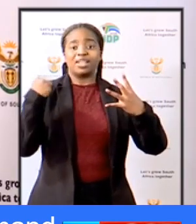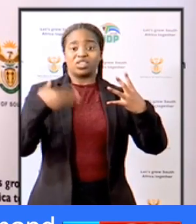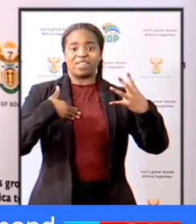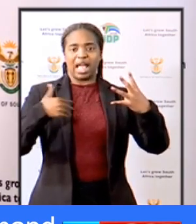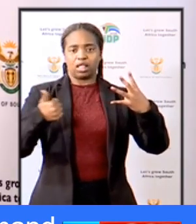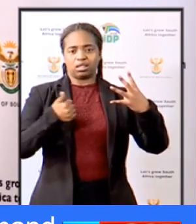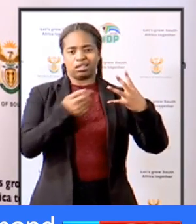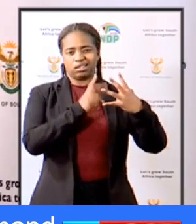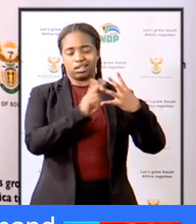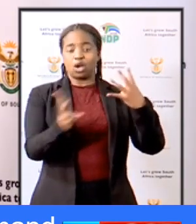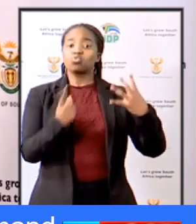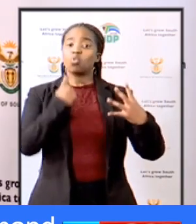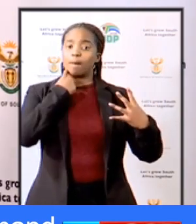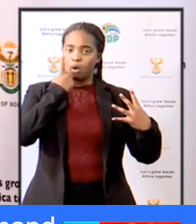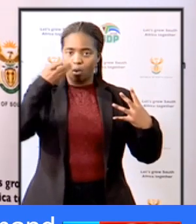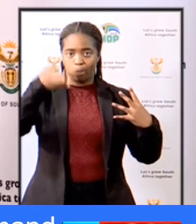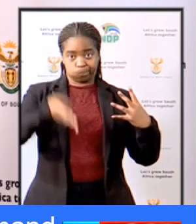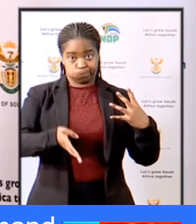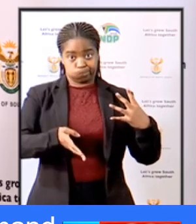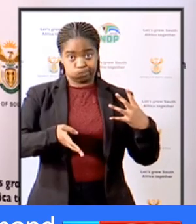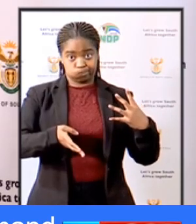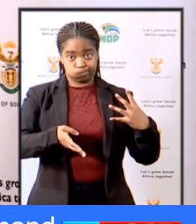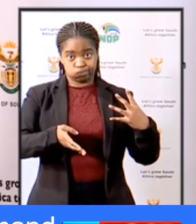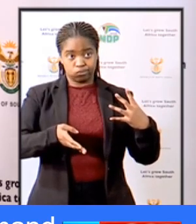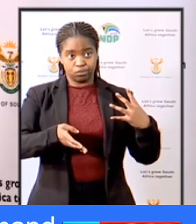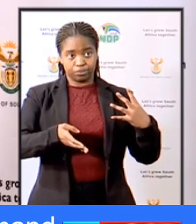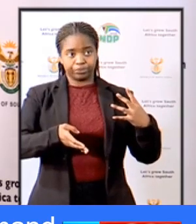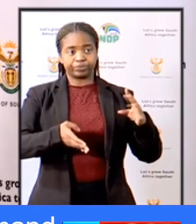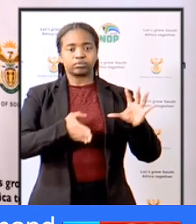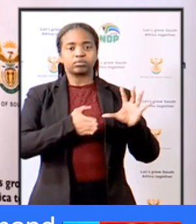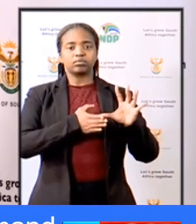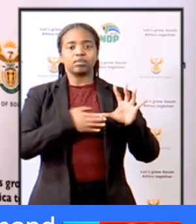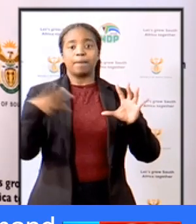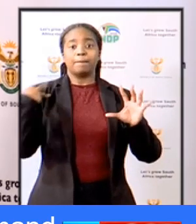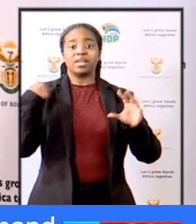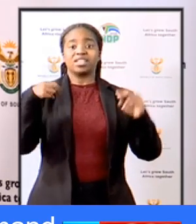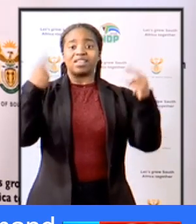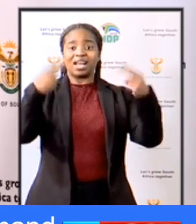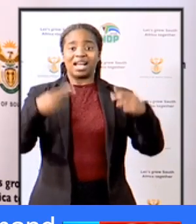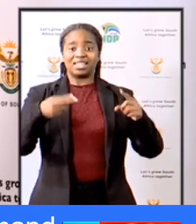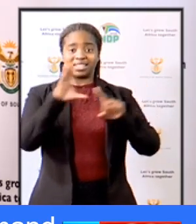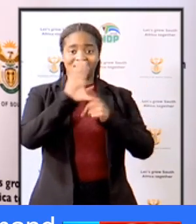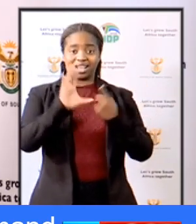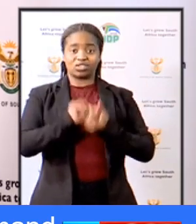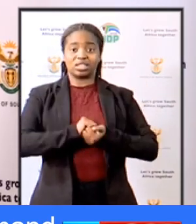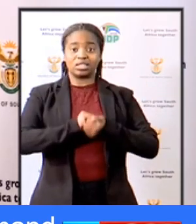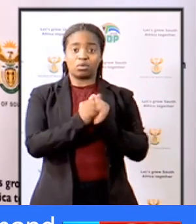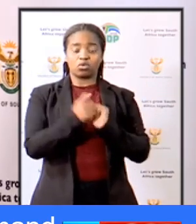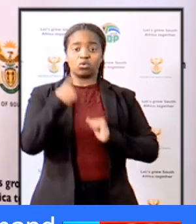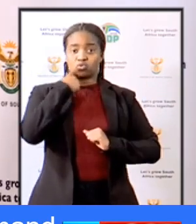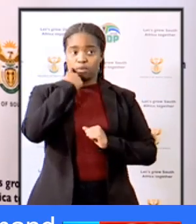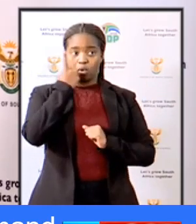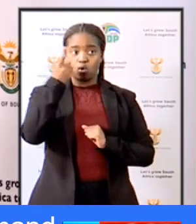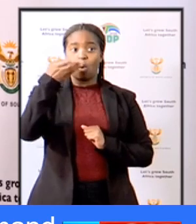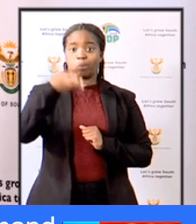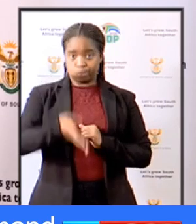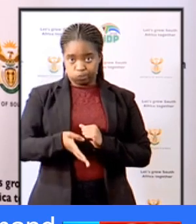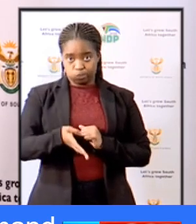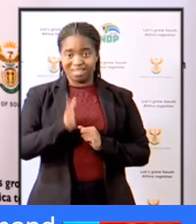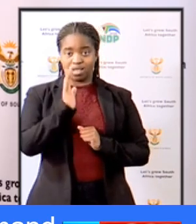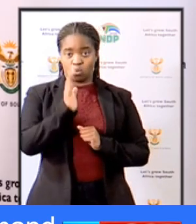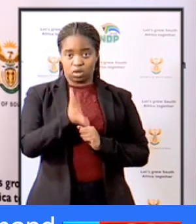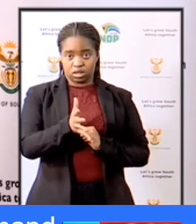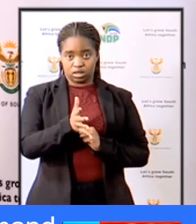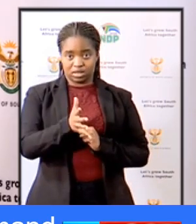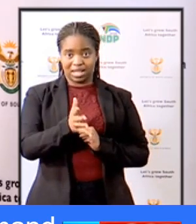and others. So we will have, of course, minister of arts, culture and sports. They will all be here. And then